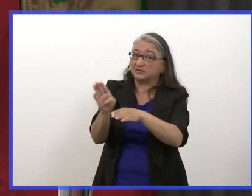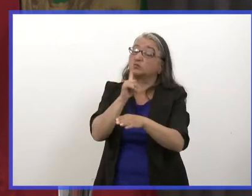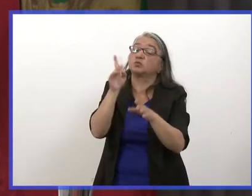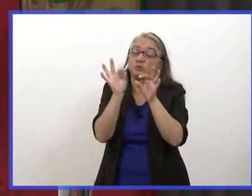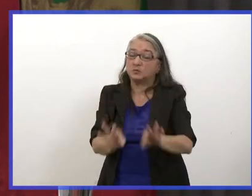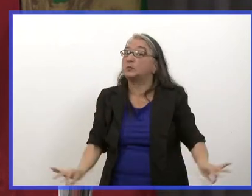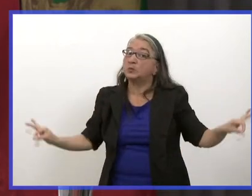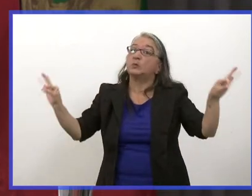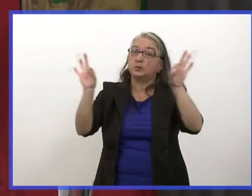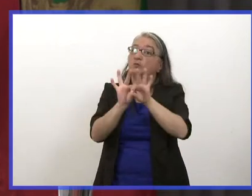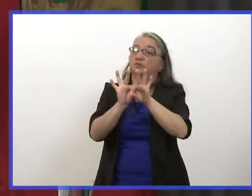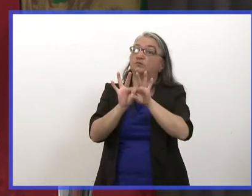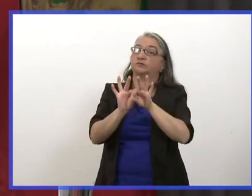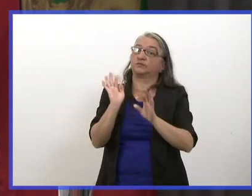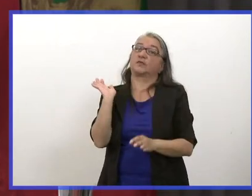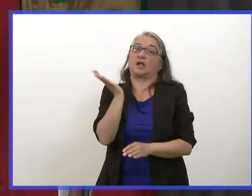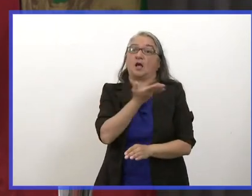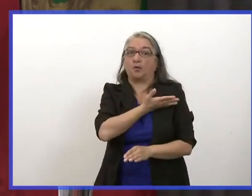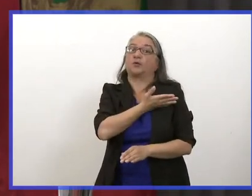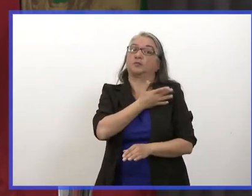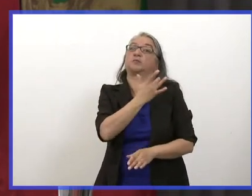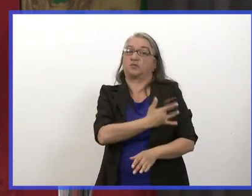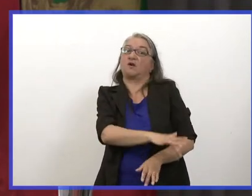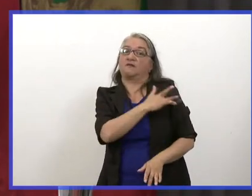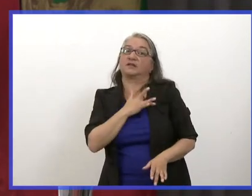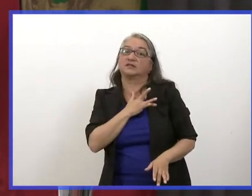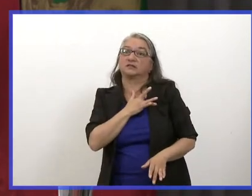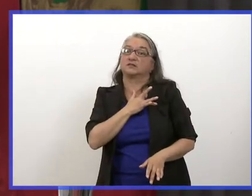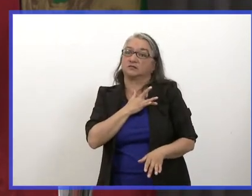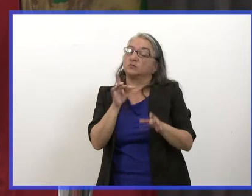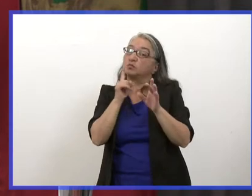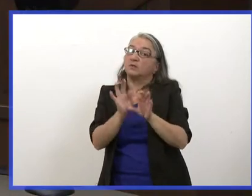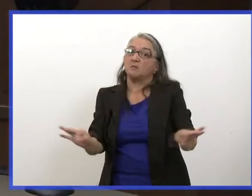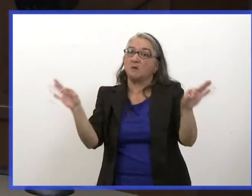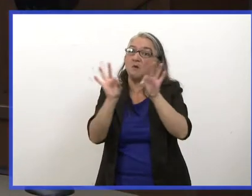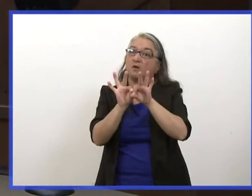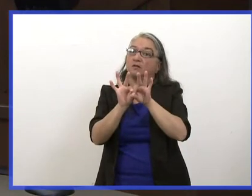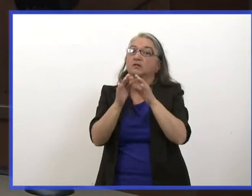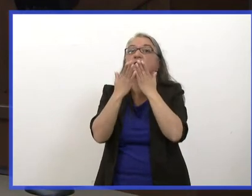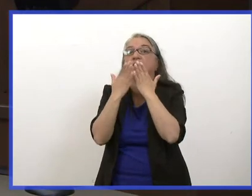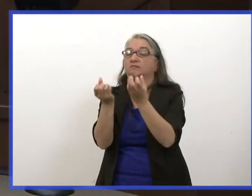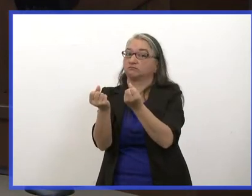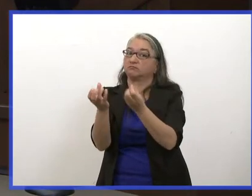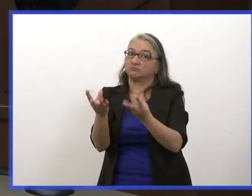employers, but as community people. So a special thank you to them today.